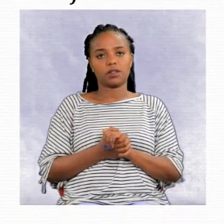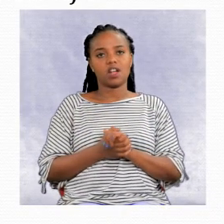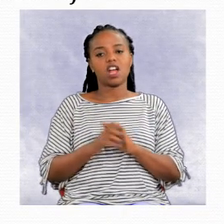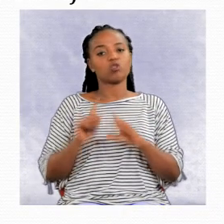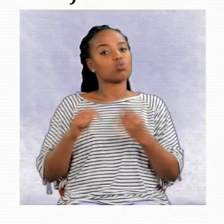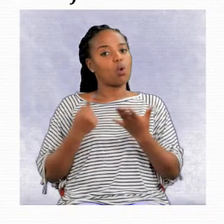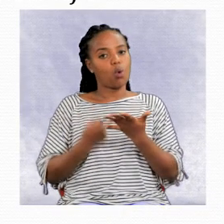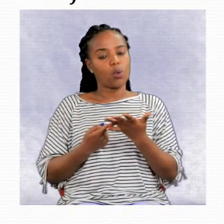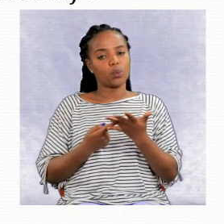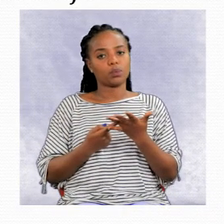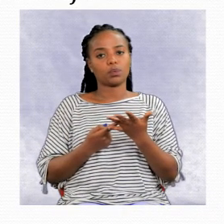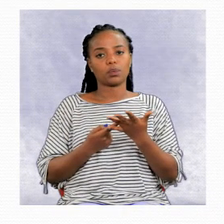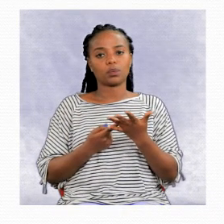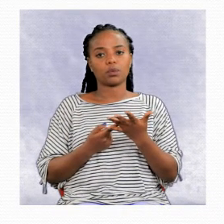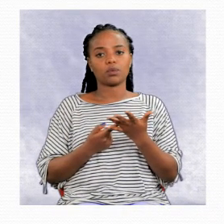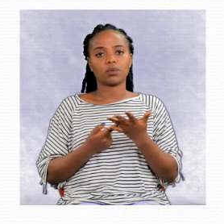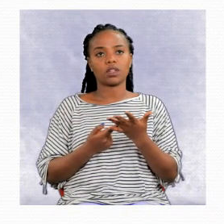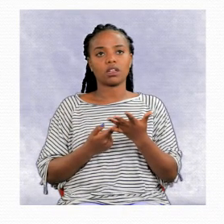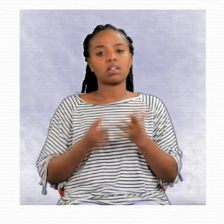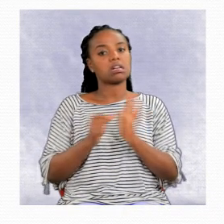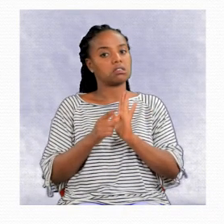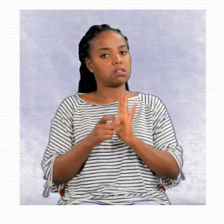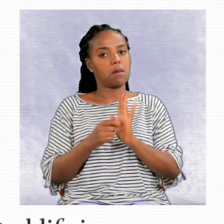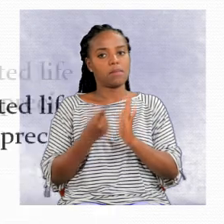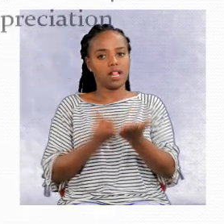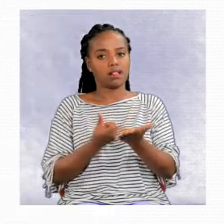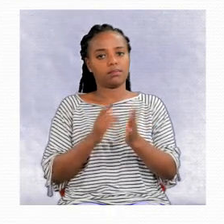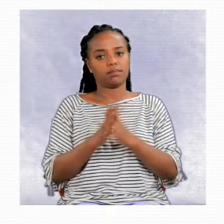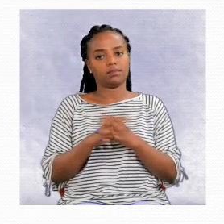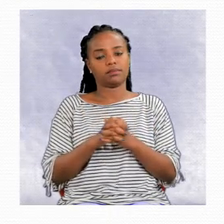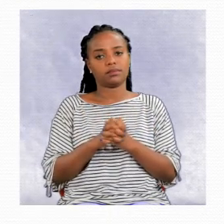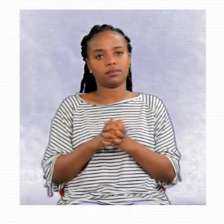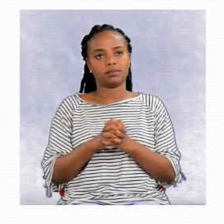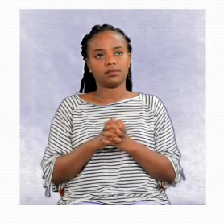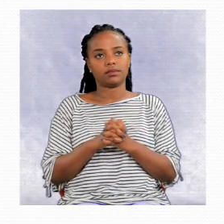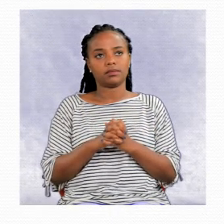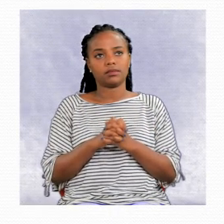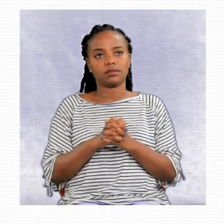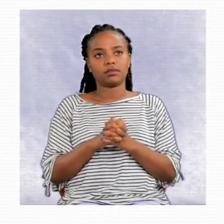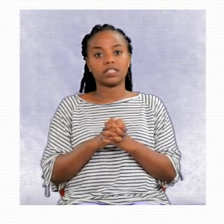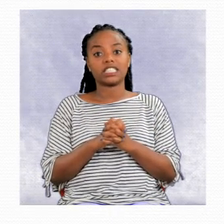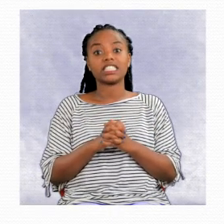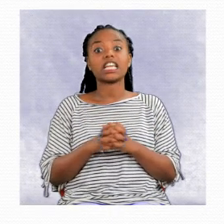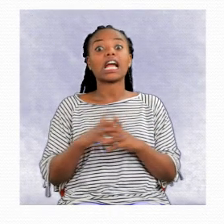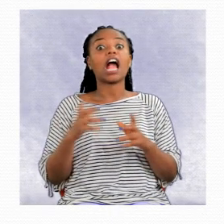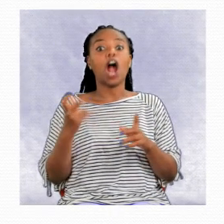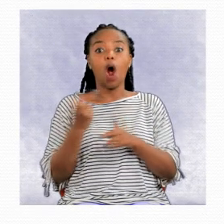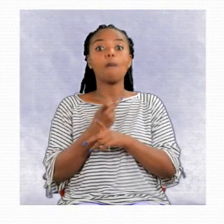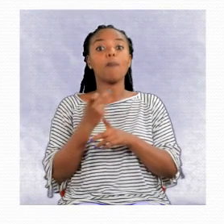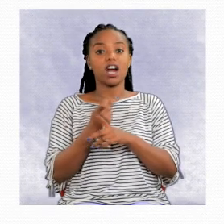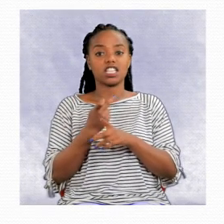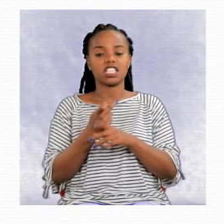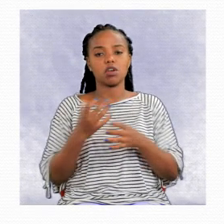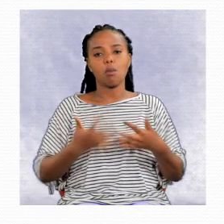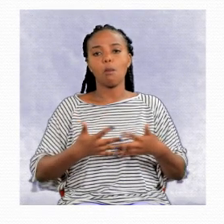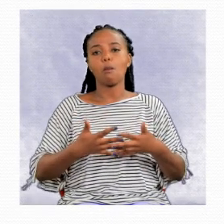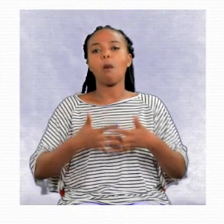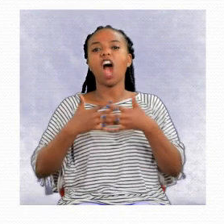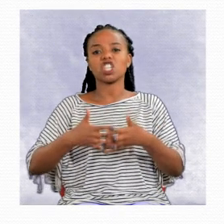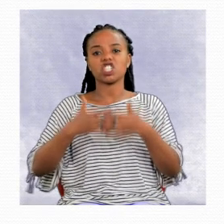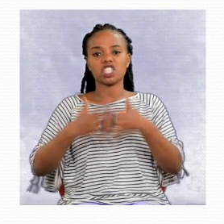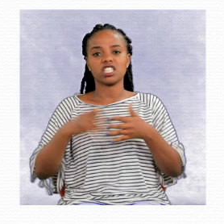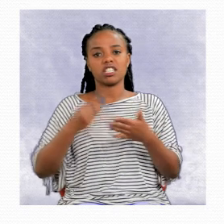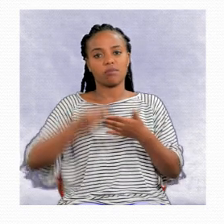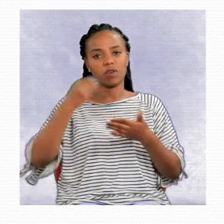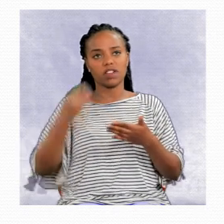So we'll have example for this. A company machine is purchased